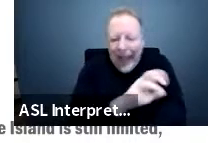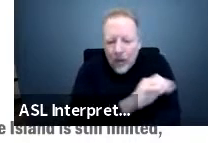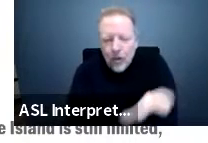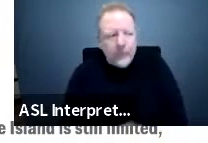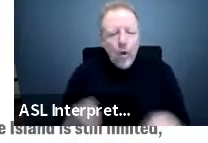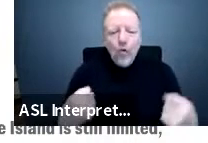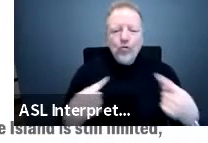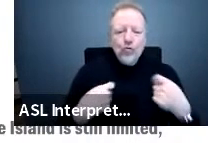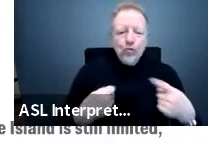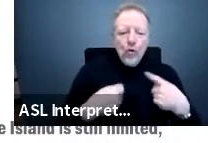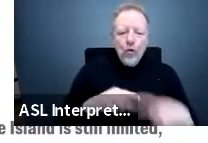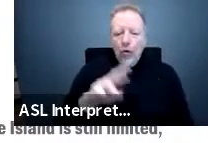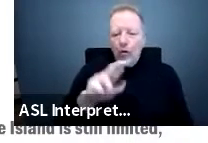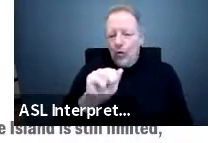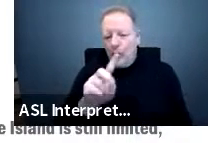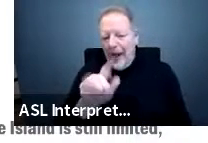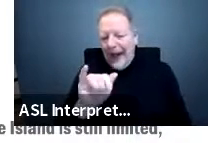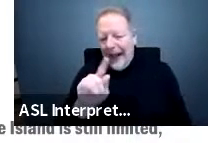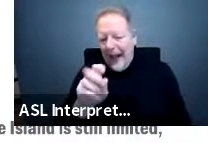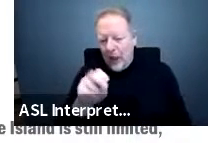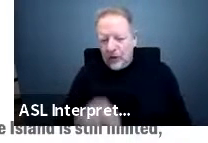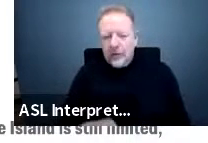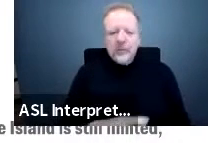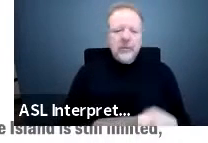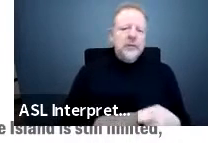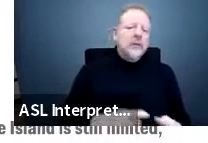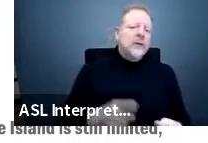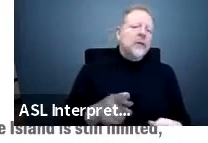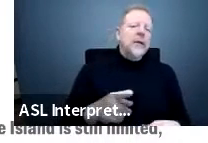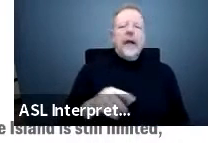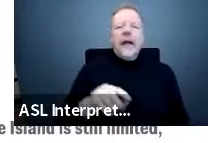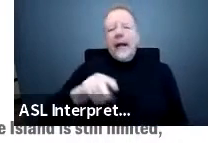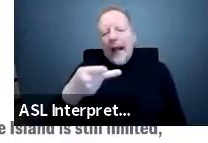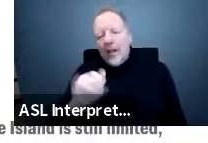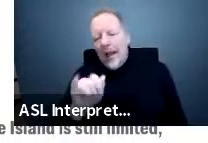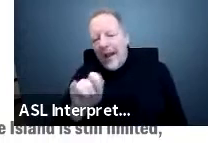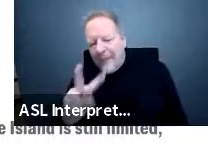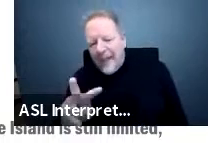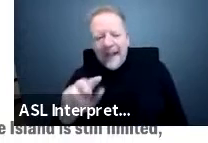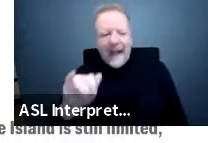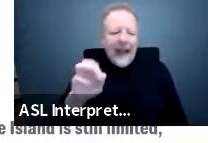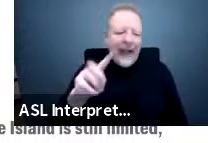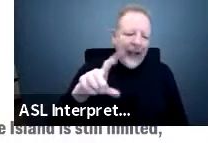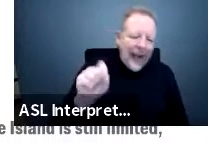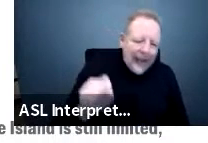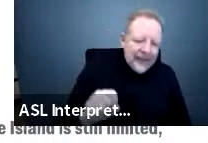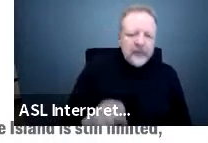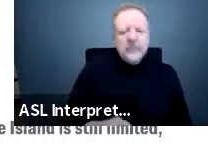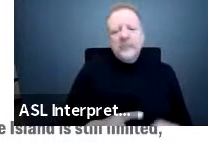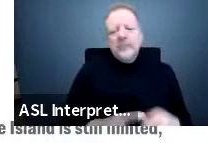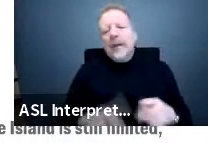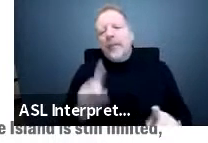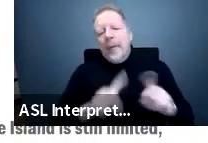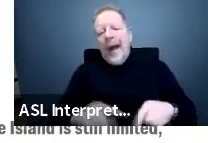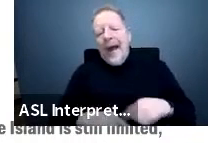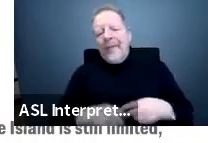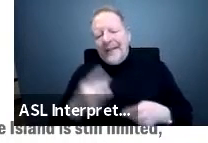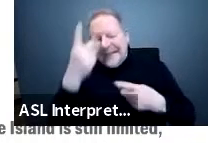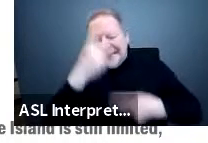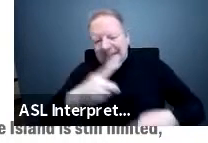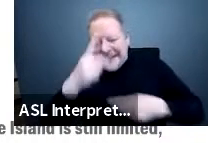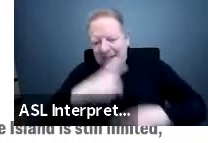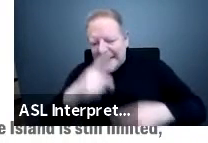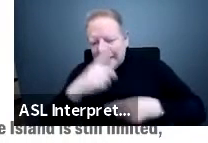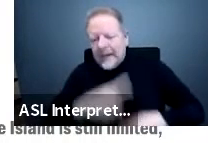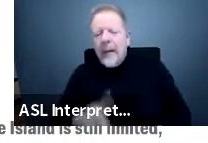radiation, people who have had or are waiting for a transplant, HIV/AIDS, sickle cell, people that have a disease that weakens the immune